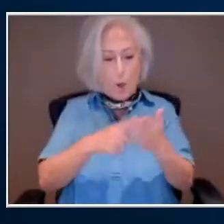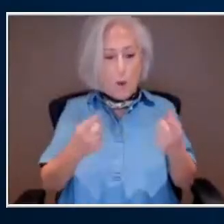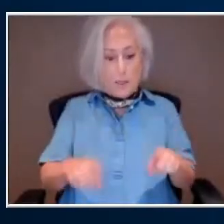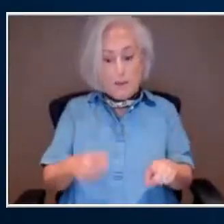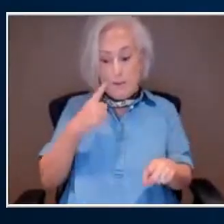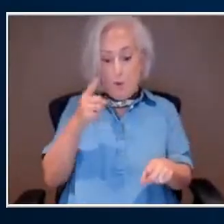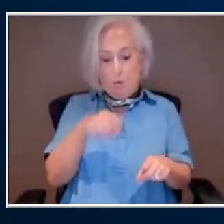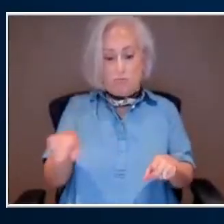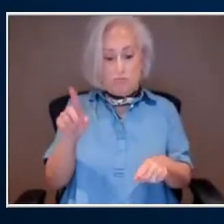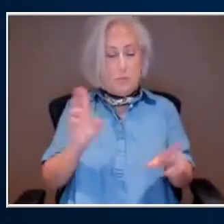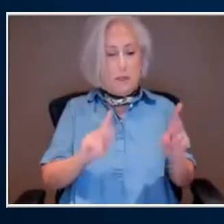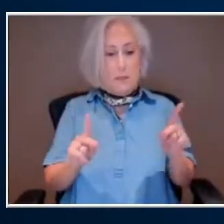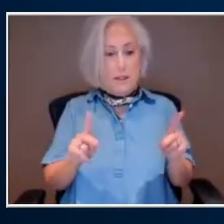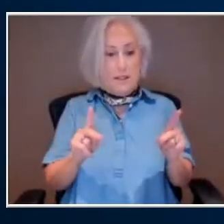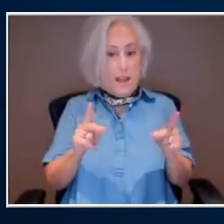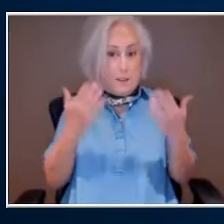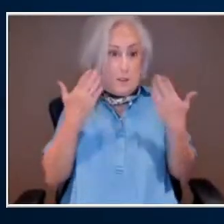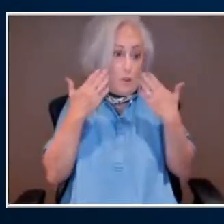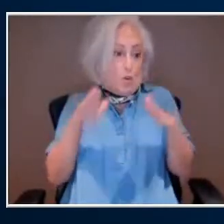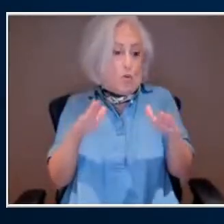not really know what it's like.